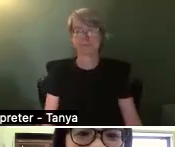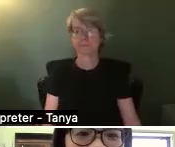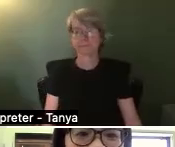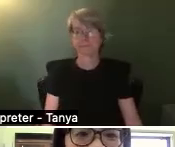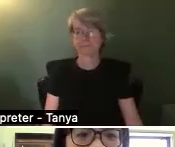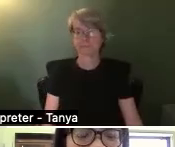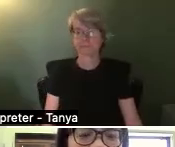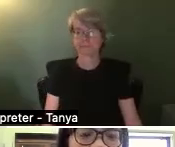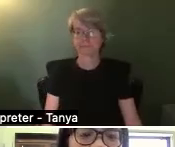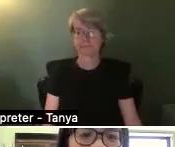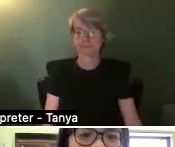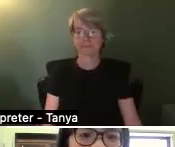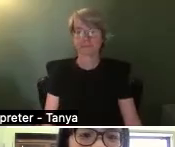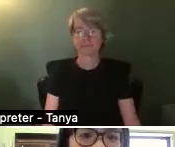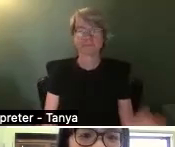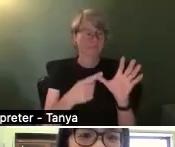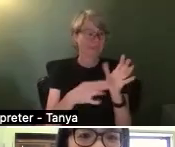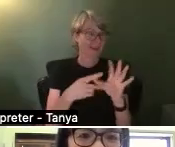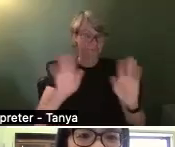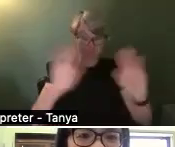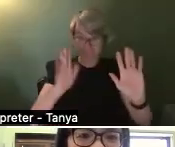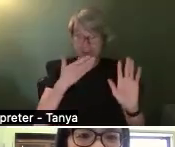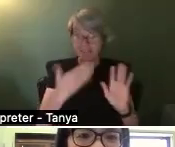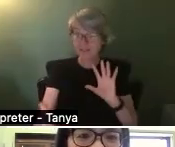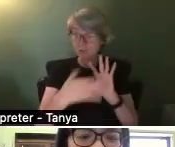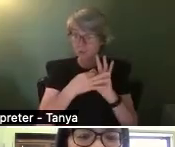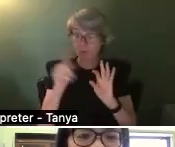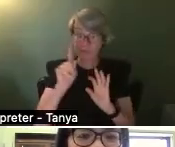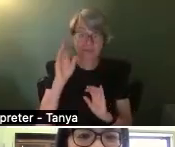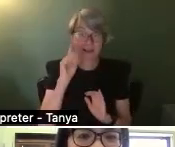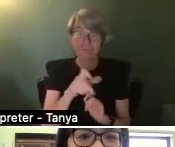Hi there, guys. Thank you for joining us this afternoon